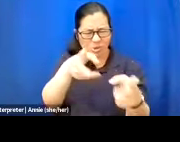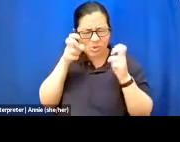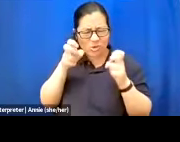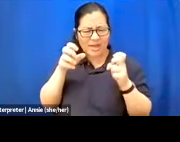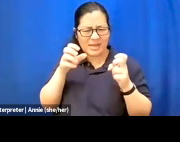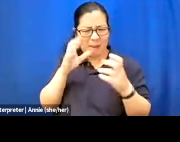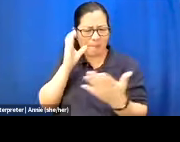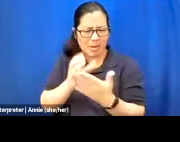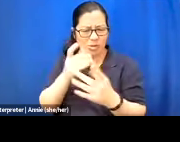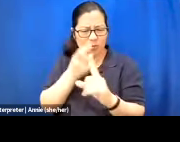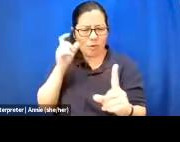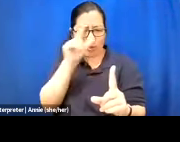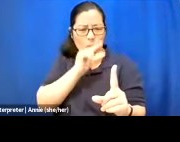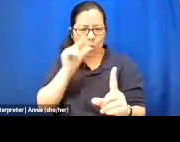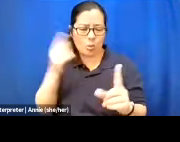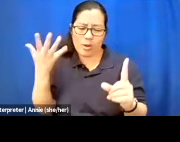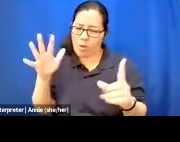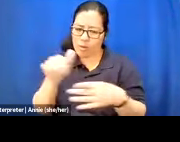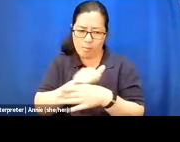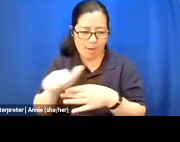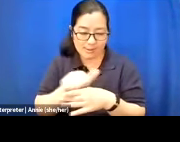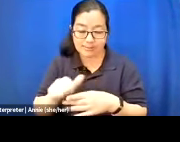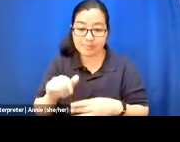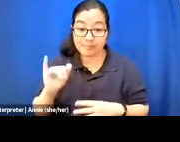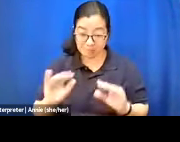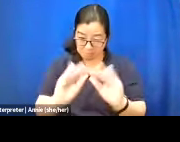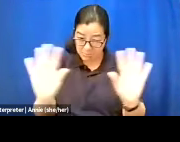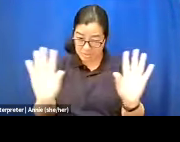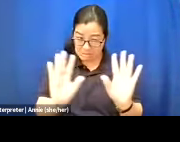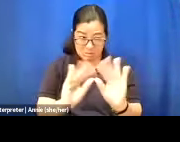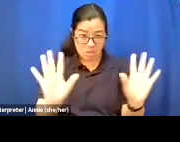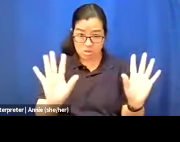likely. All right. Does that sensible?